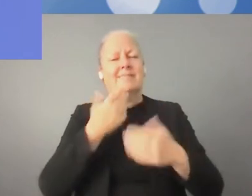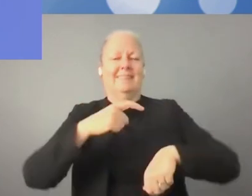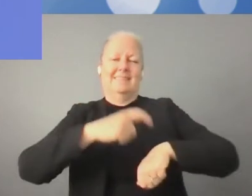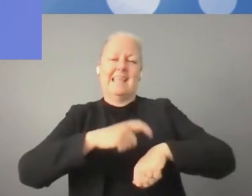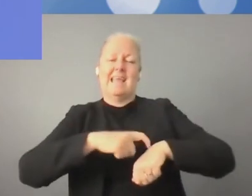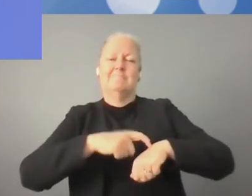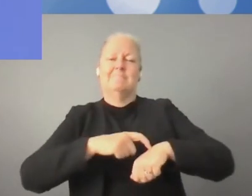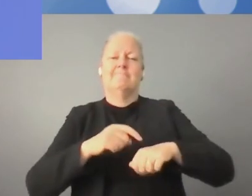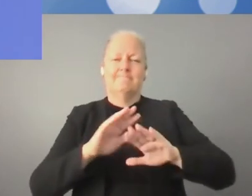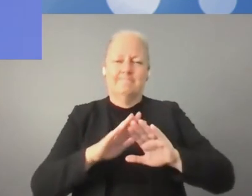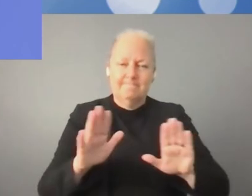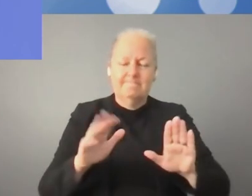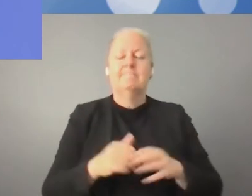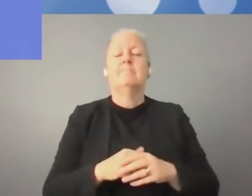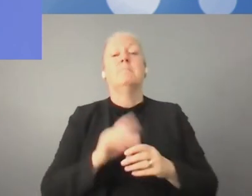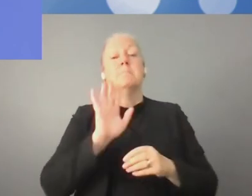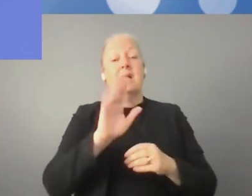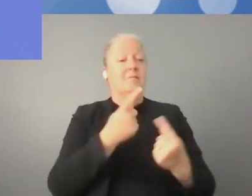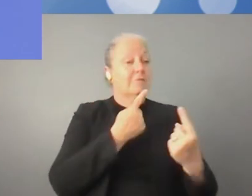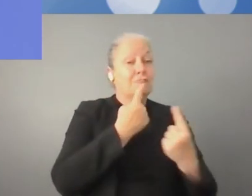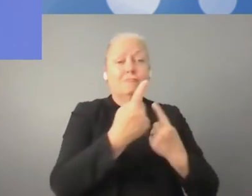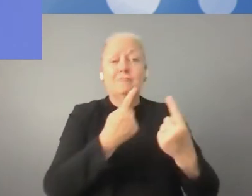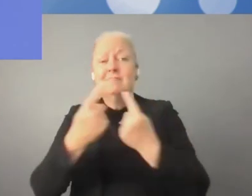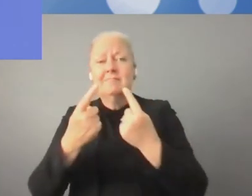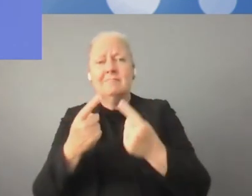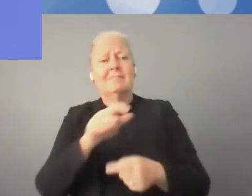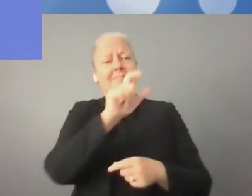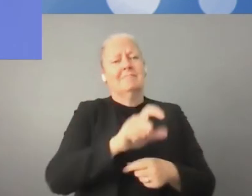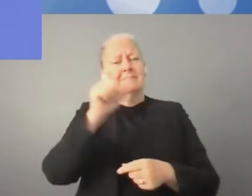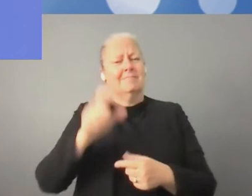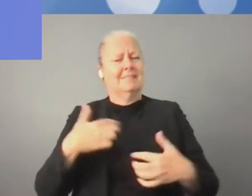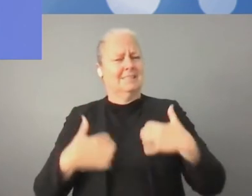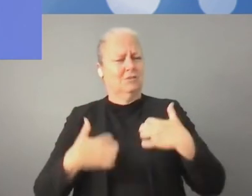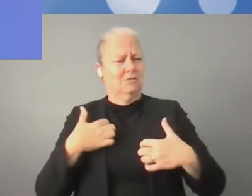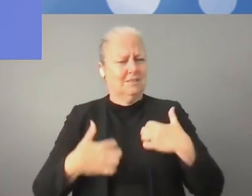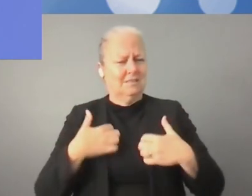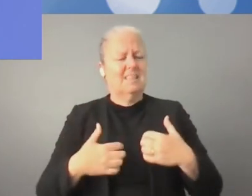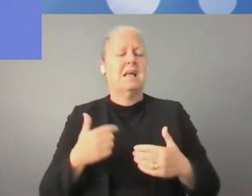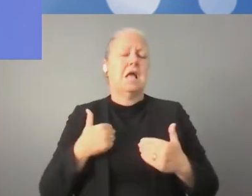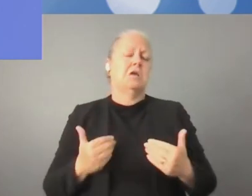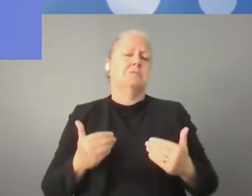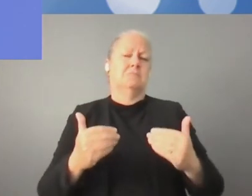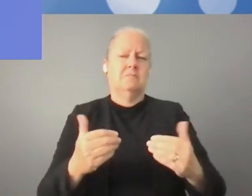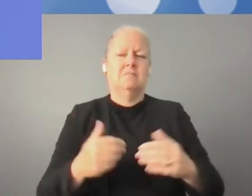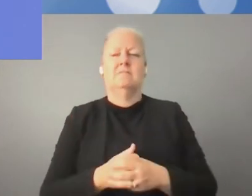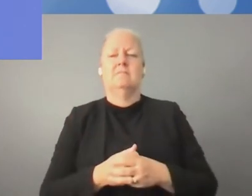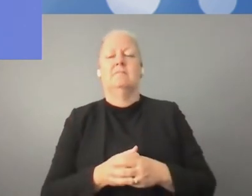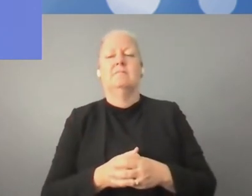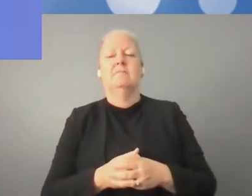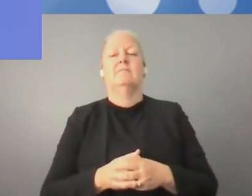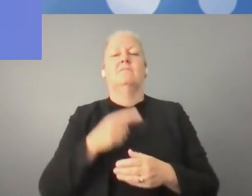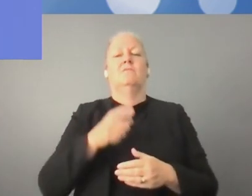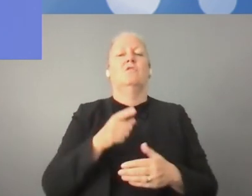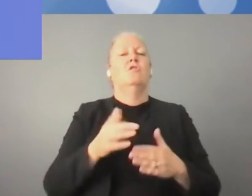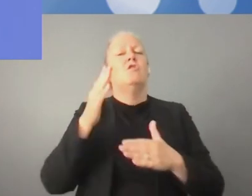i think that the discussion is extremely interesting so i will go ahead anyway and we are in the front of the last part of our